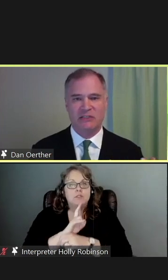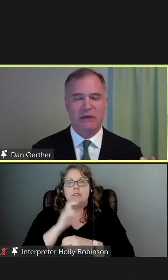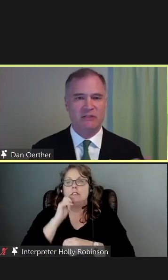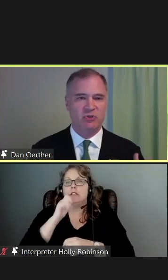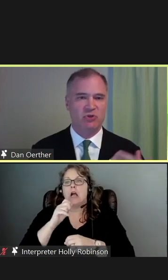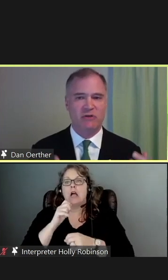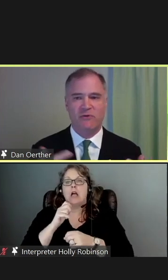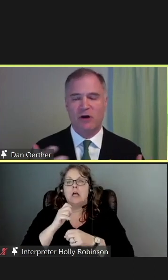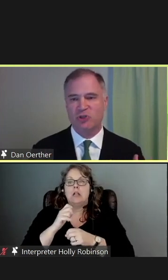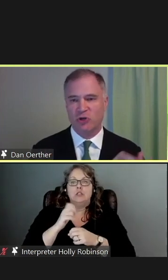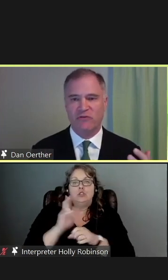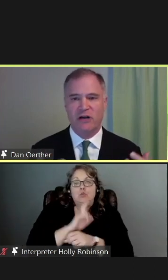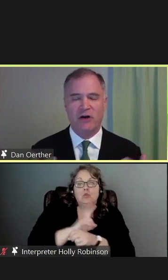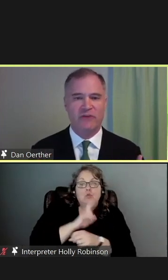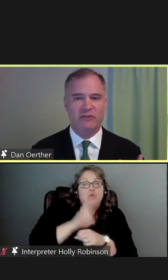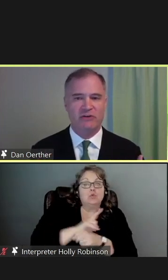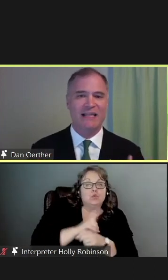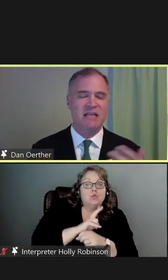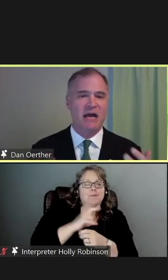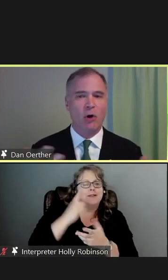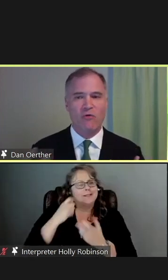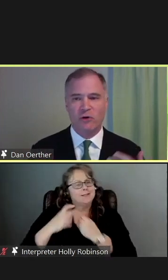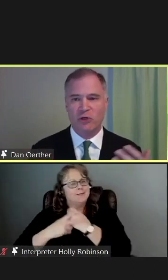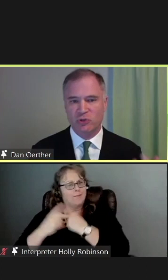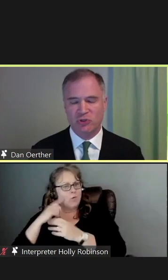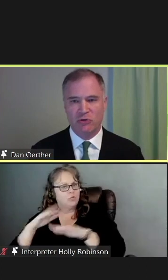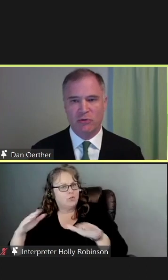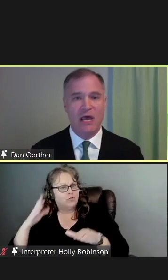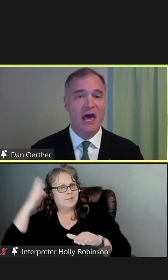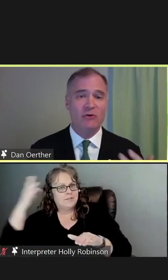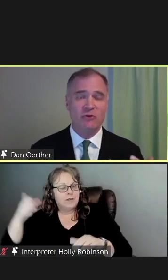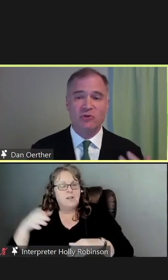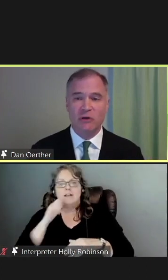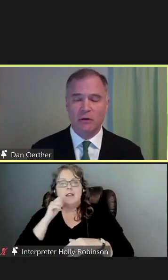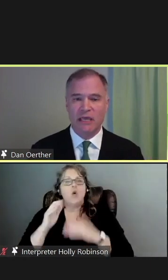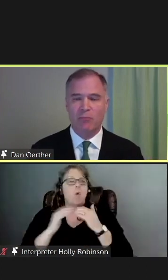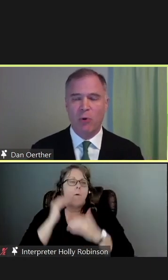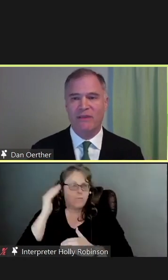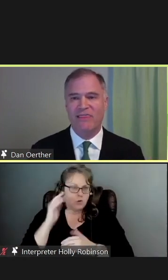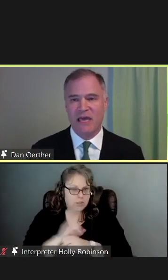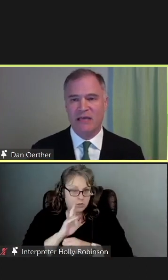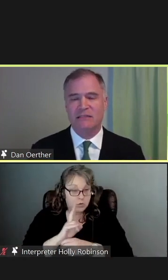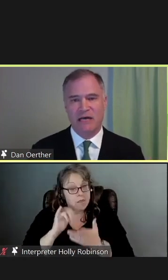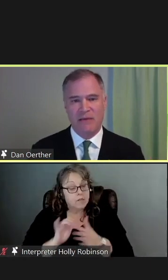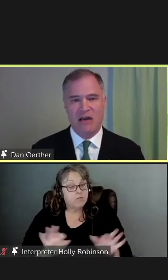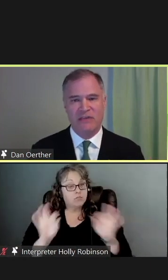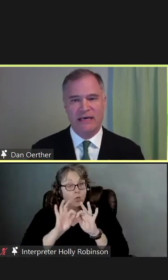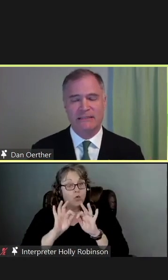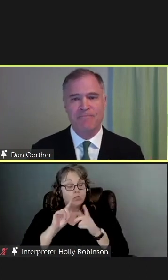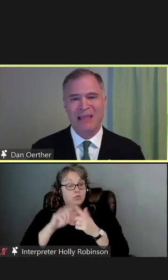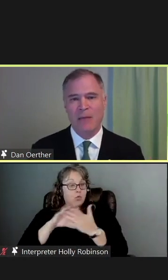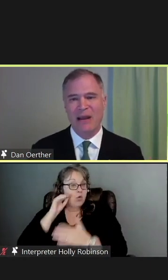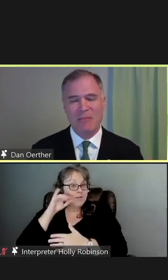gluttonous because this is good for our children and our grandchildren. Let's not overconsume. And those are certainly important things to come out of